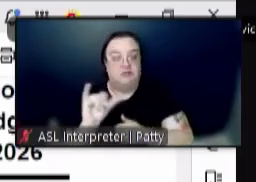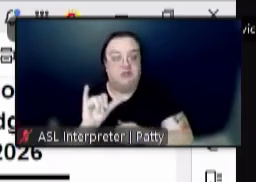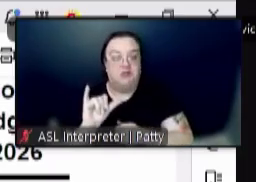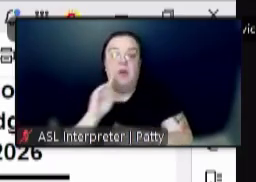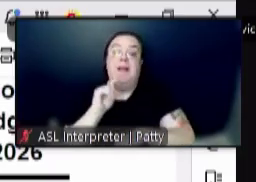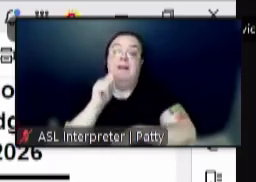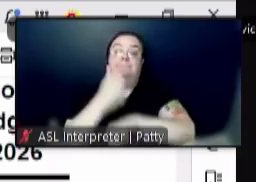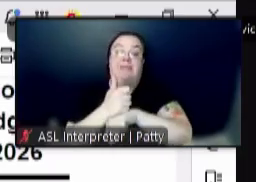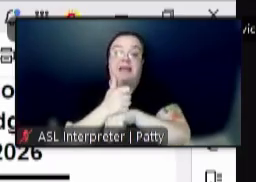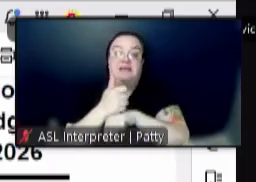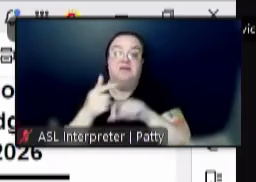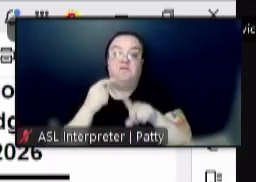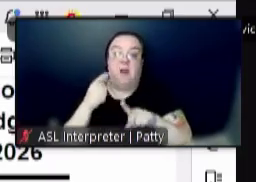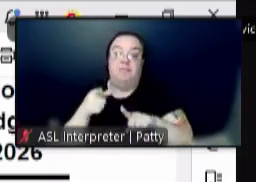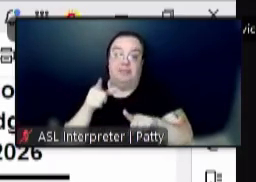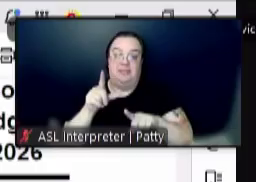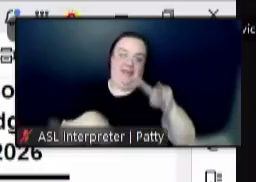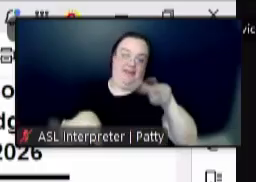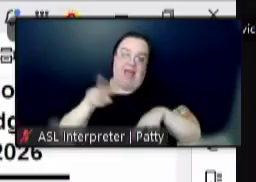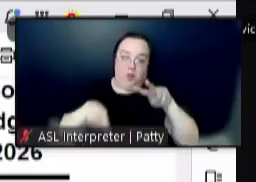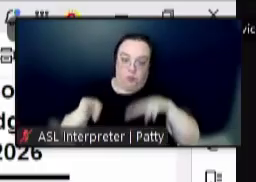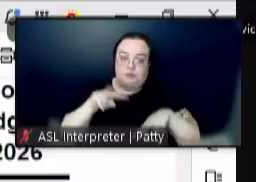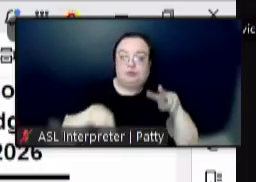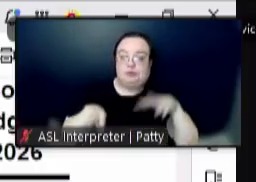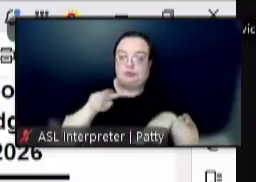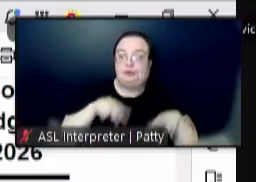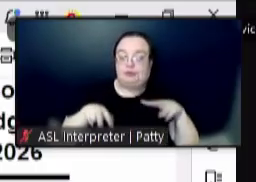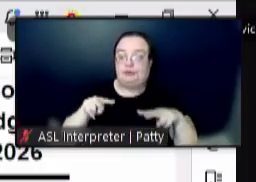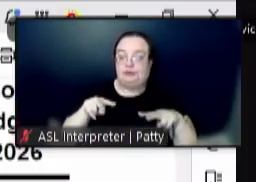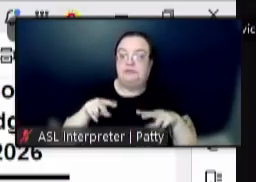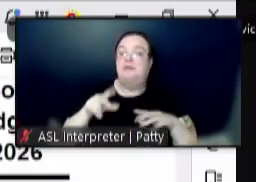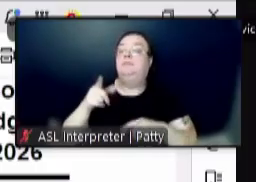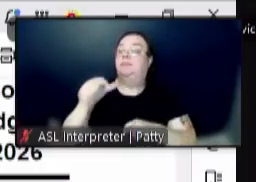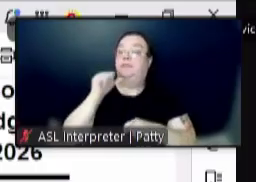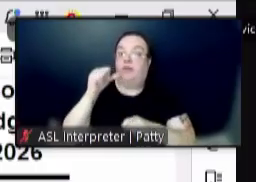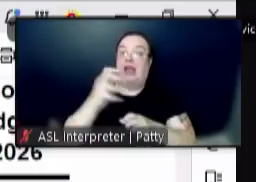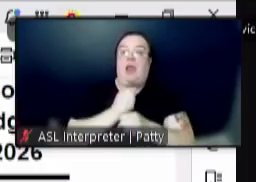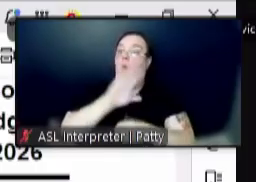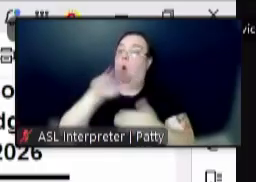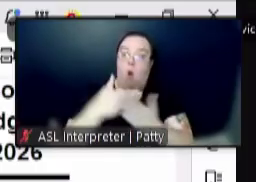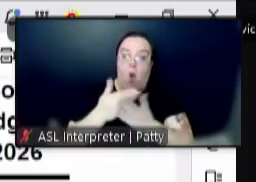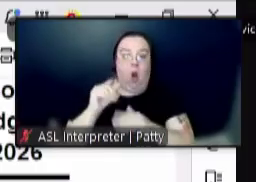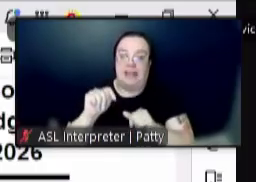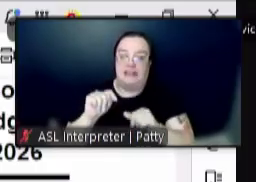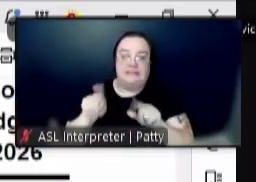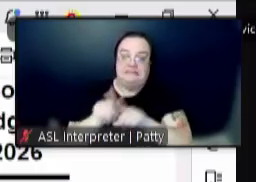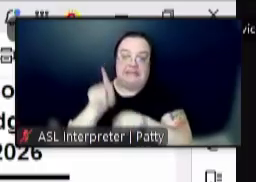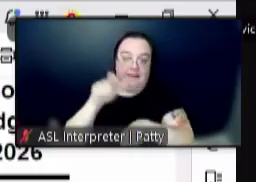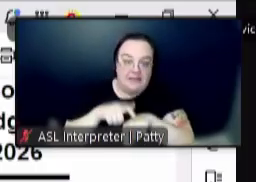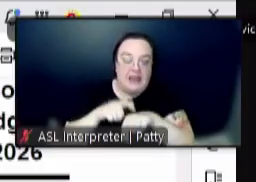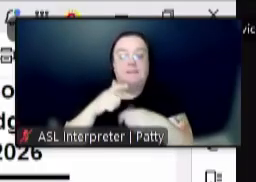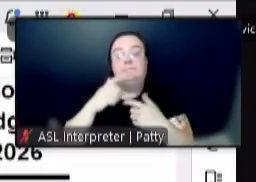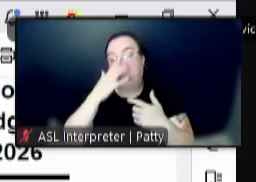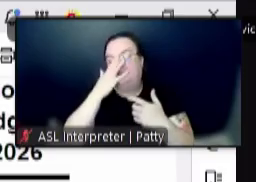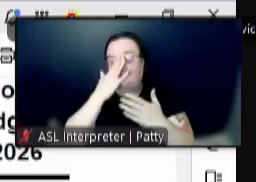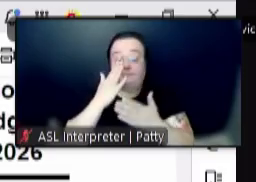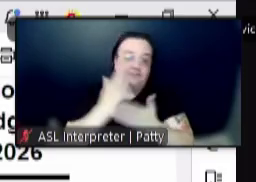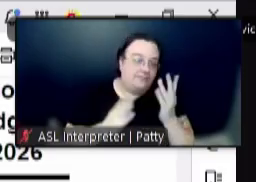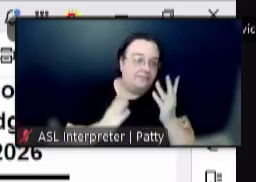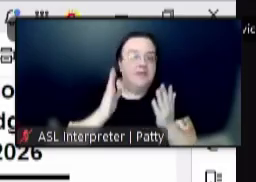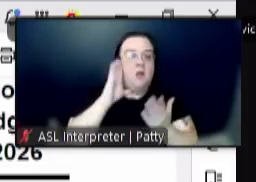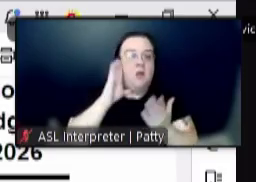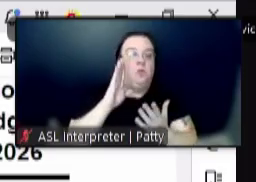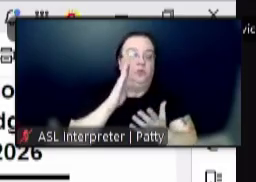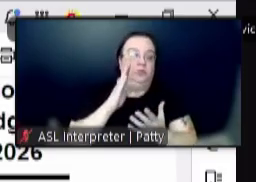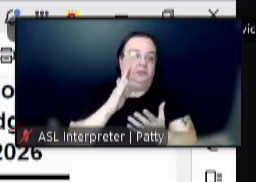off of the evaluation, right? They don't get it all at the same time. So there's people that will get